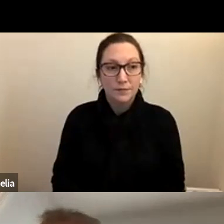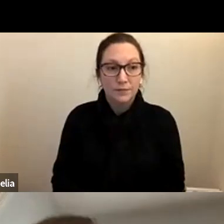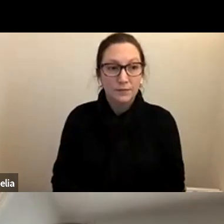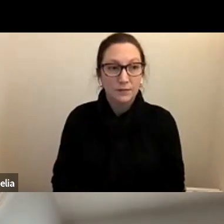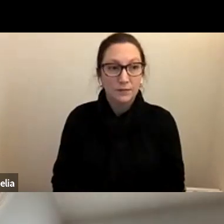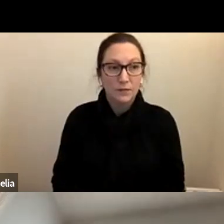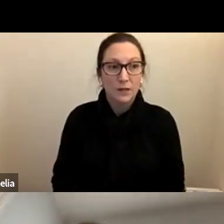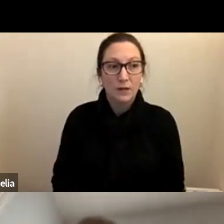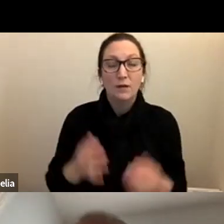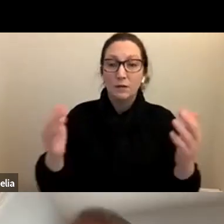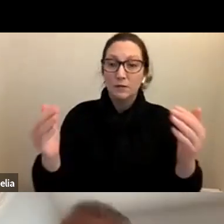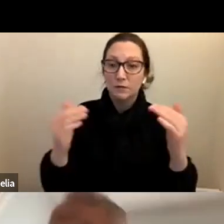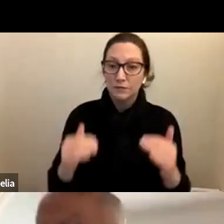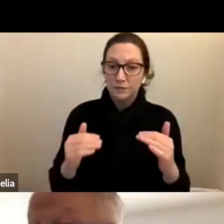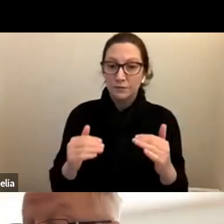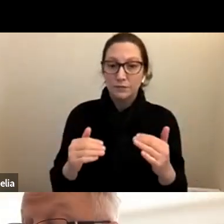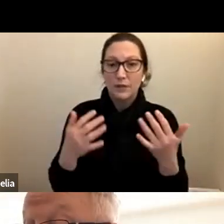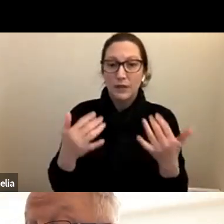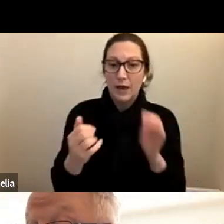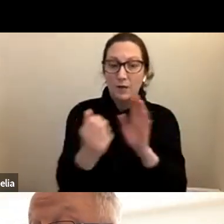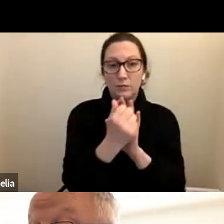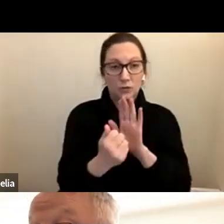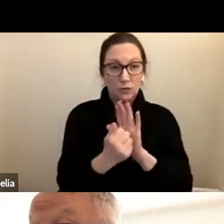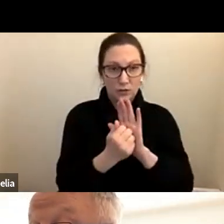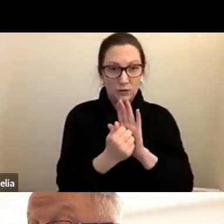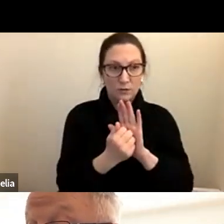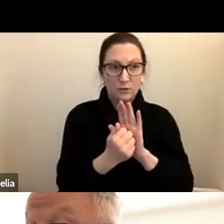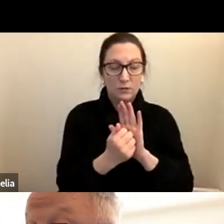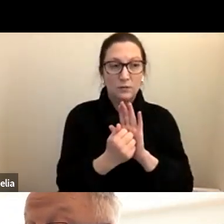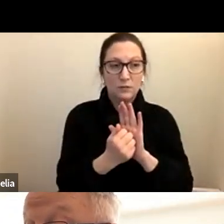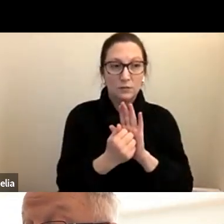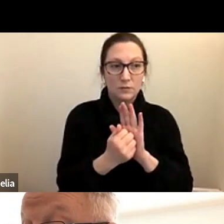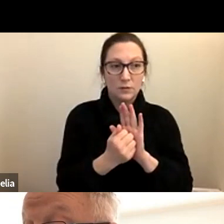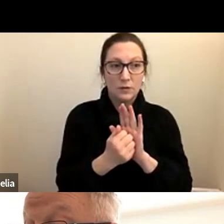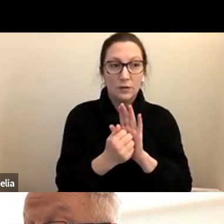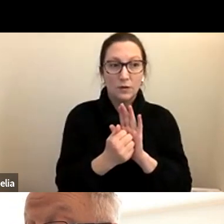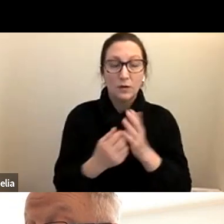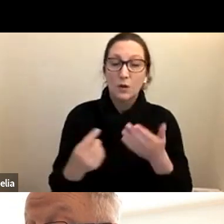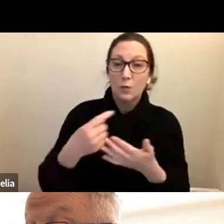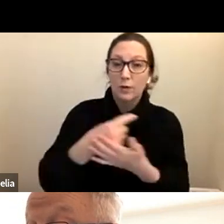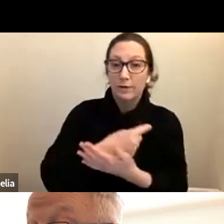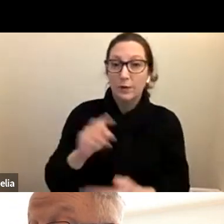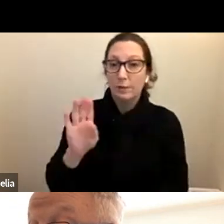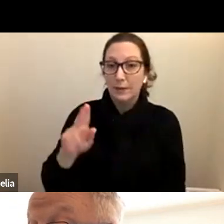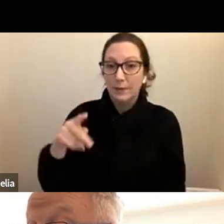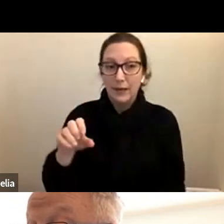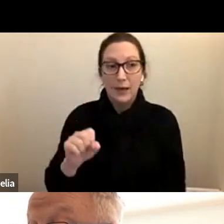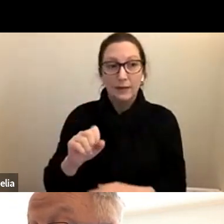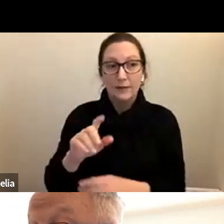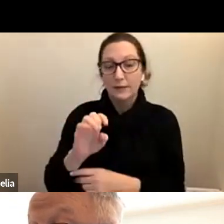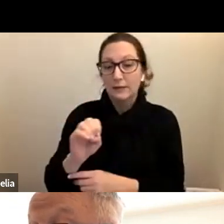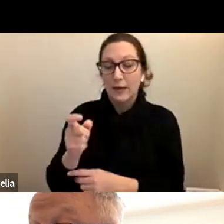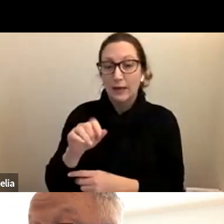We will now move on, if we can, to the agenda. The review of the Boston Public Schools exam school